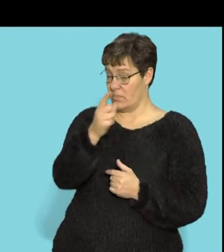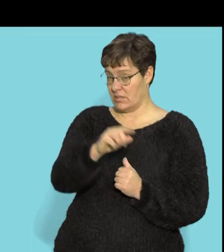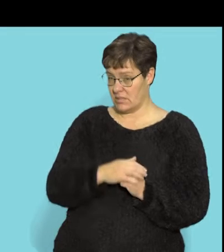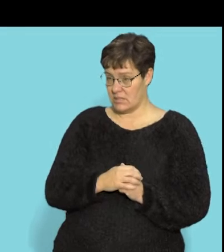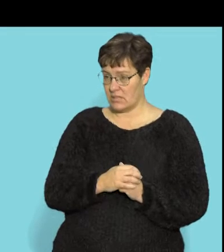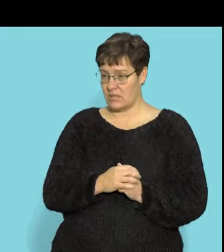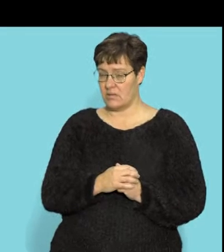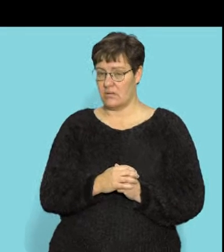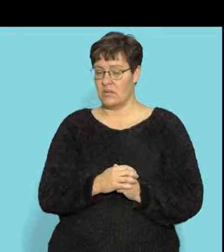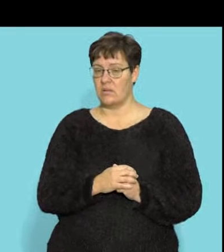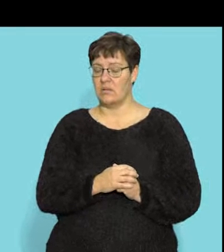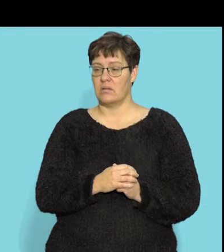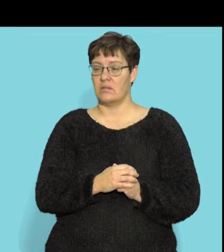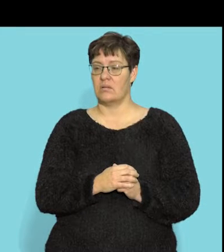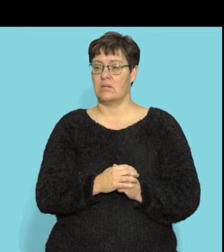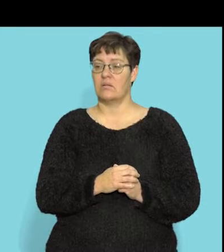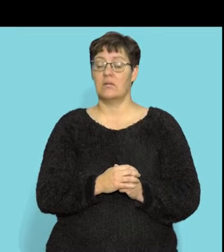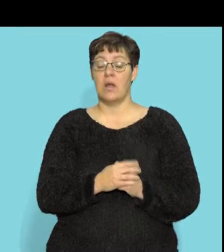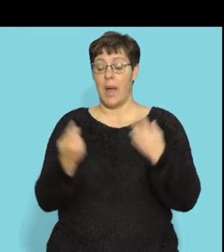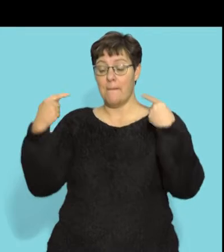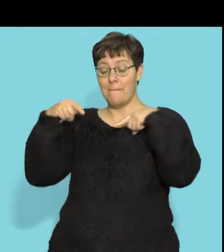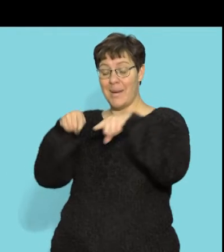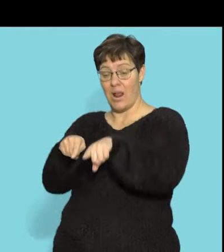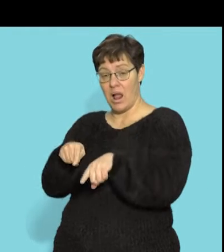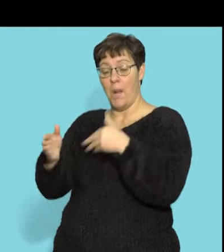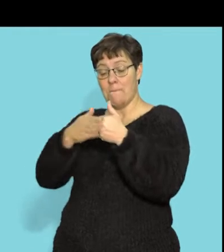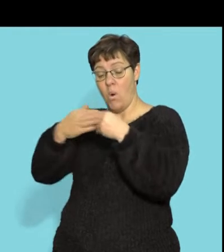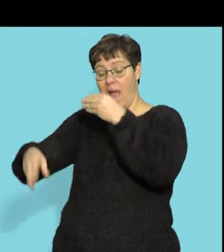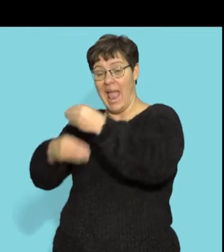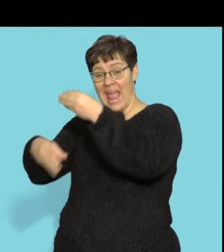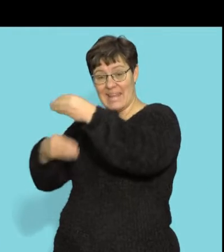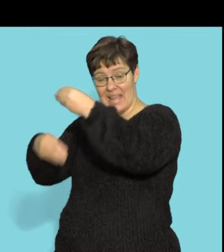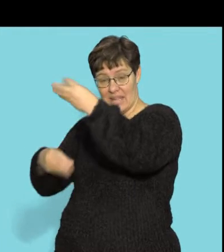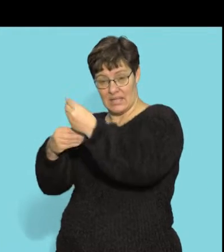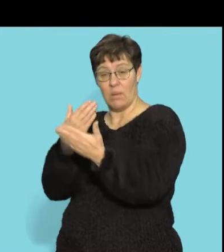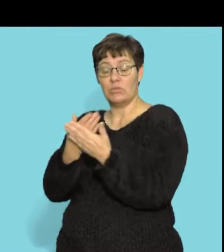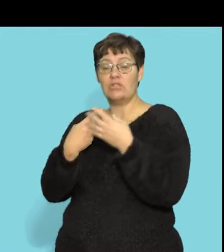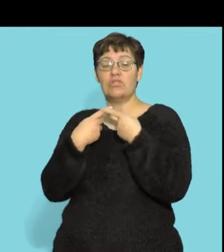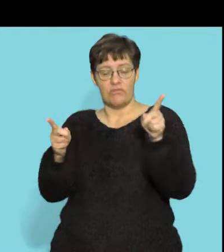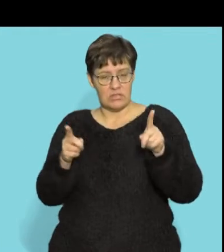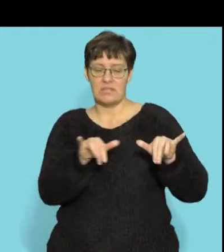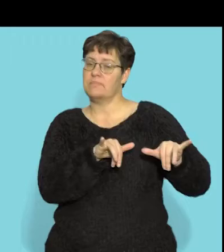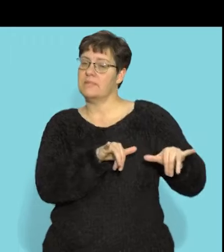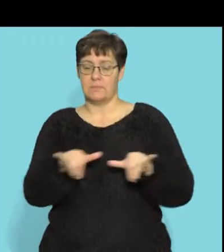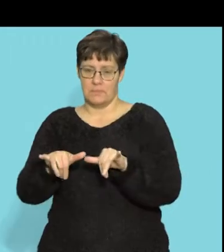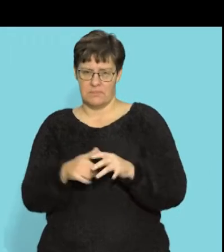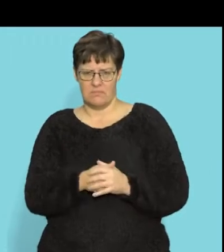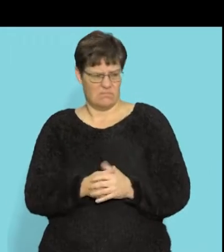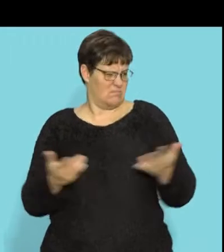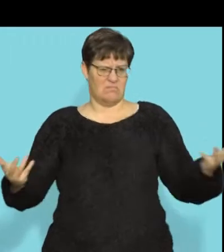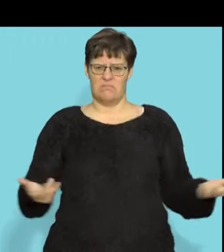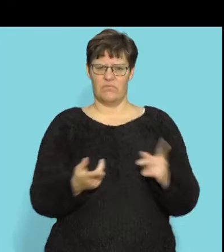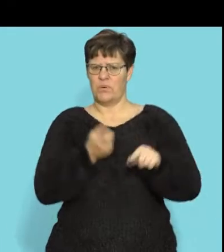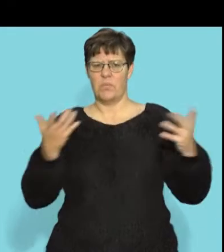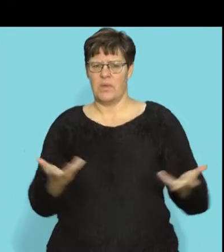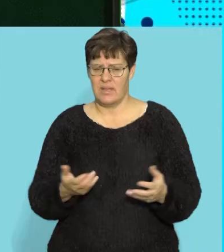saying that if we have more light bulbs in parallel, the potential difference stays the same. Okay, where